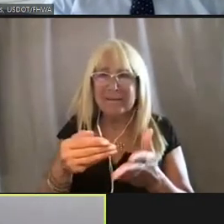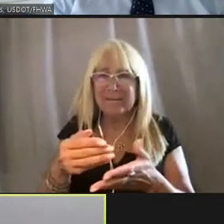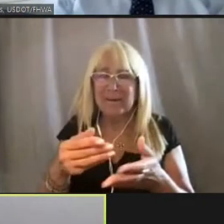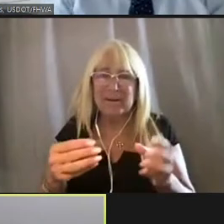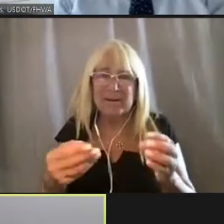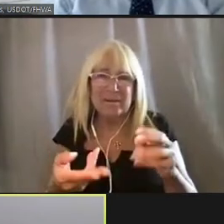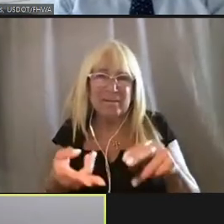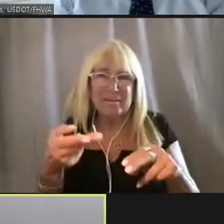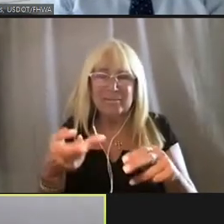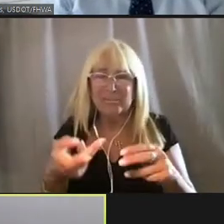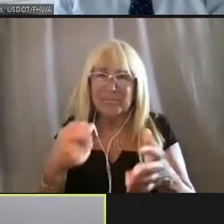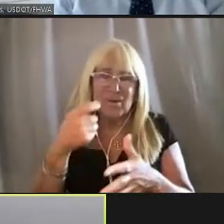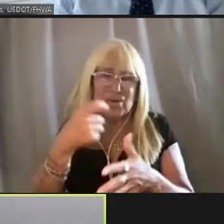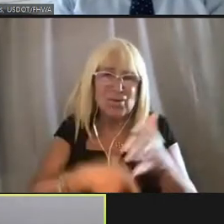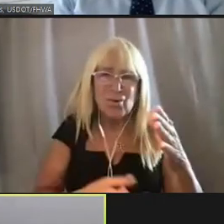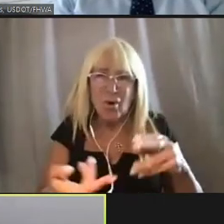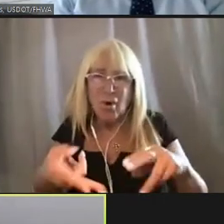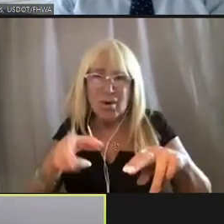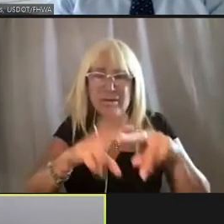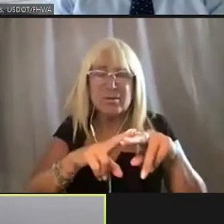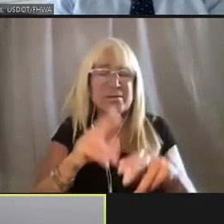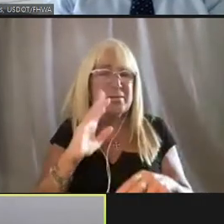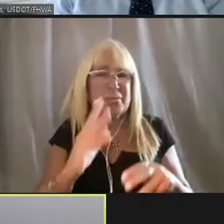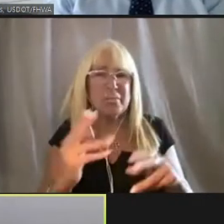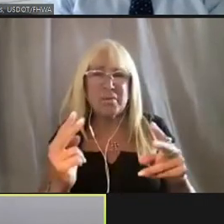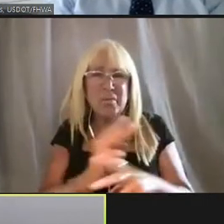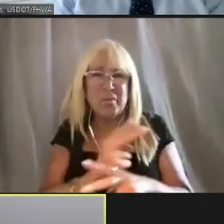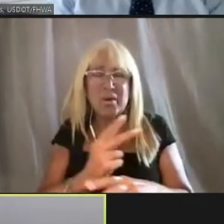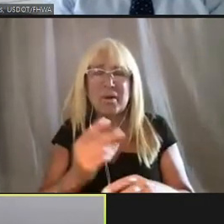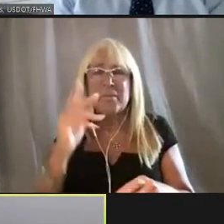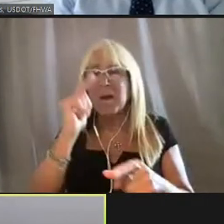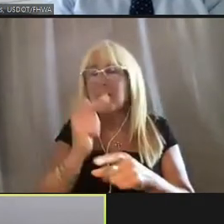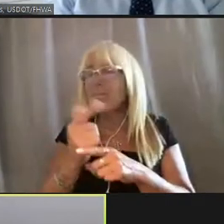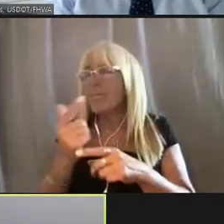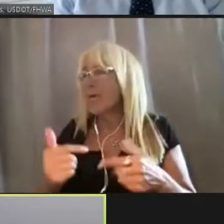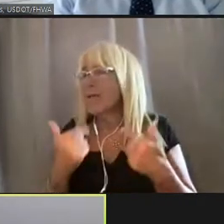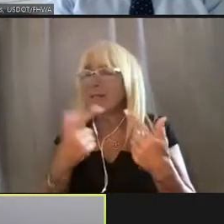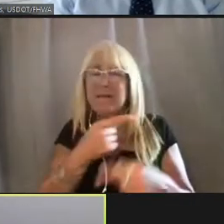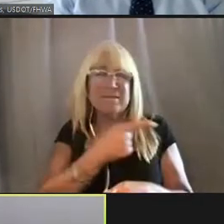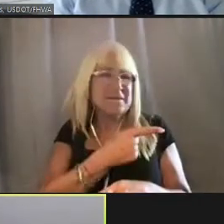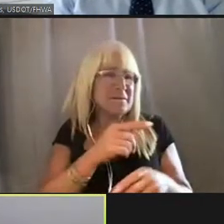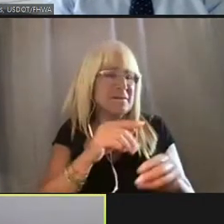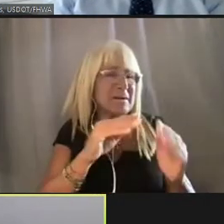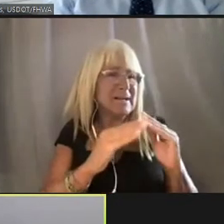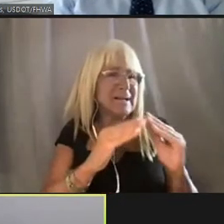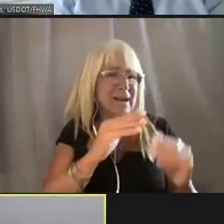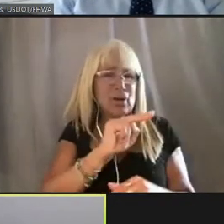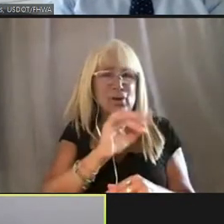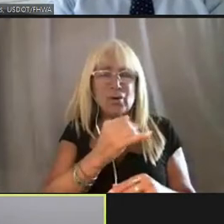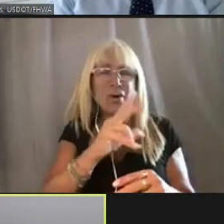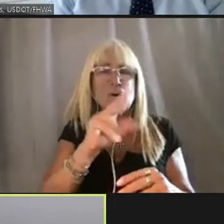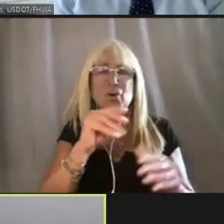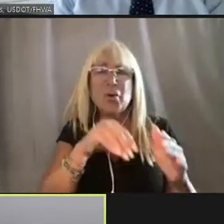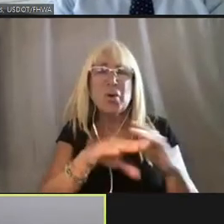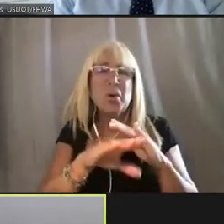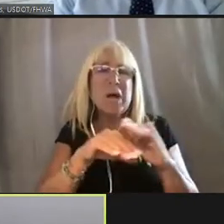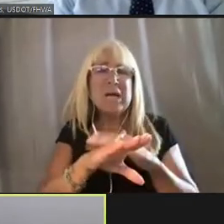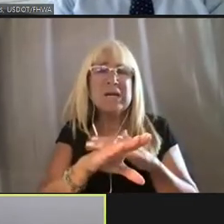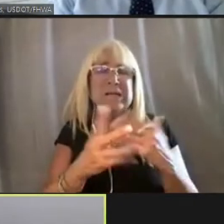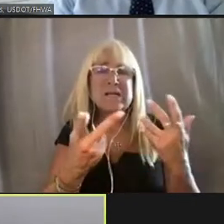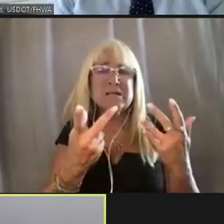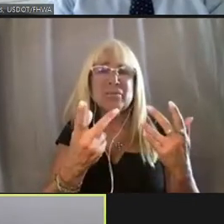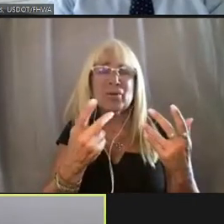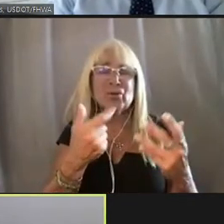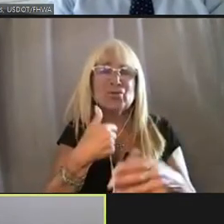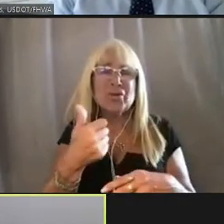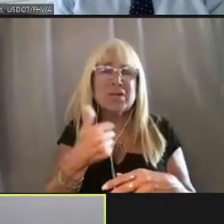Trooper travel and personal cars too so for example my brother lives in the town in New Jersey that has no accessible Transportation so he drives into